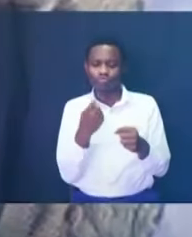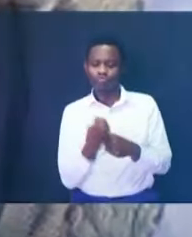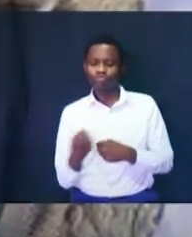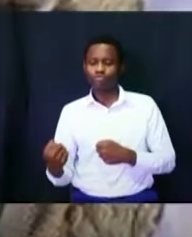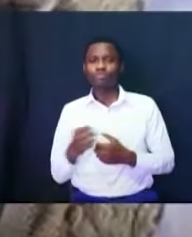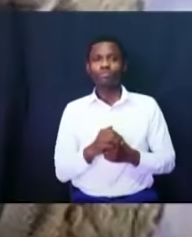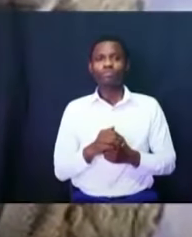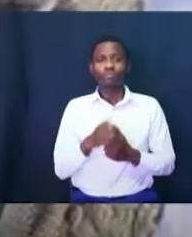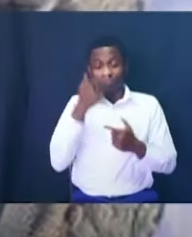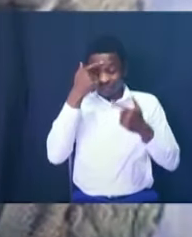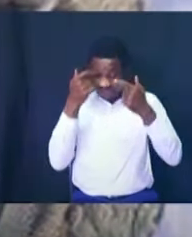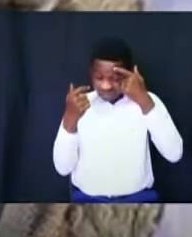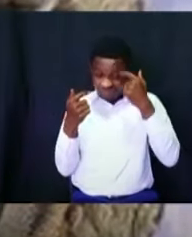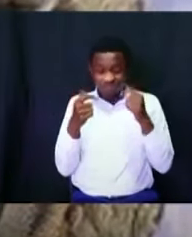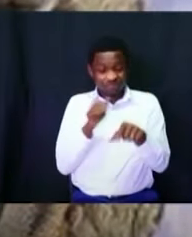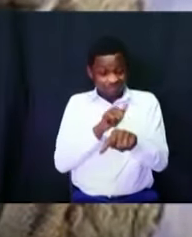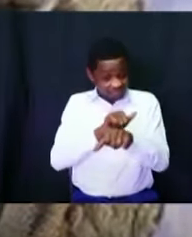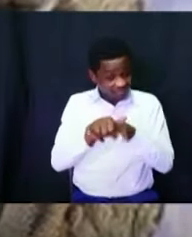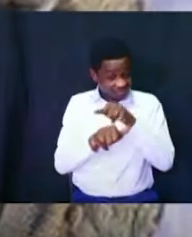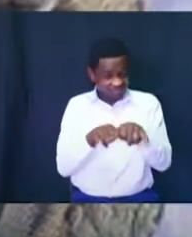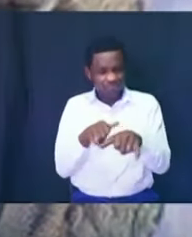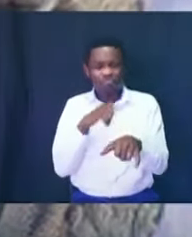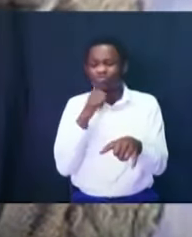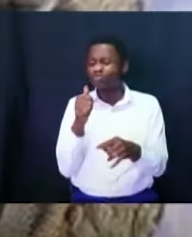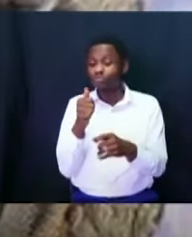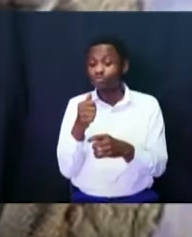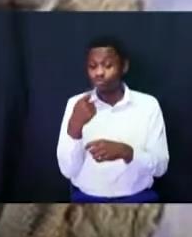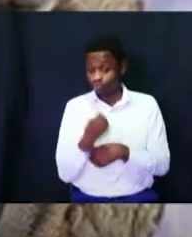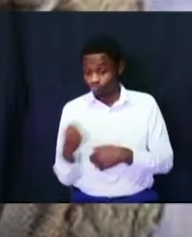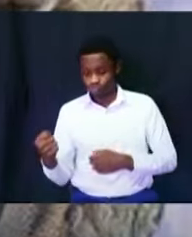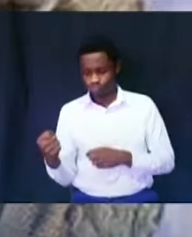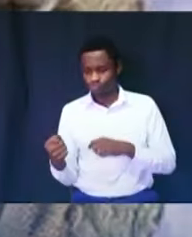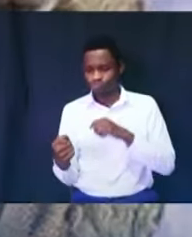Arsenal because deception is not really a